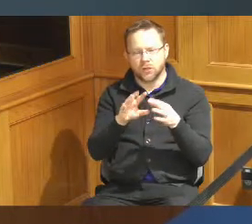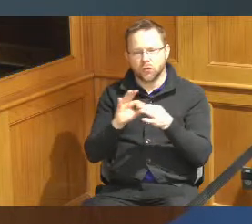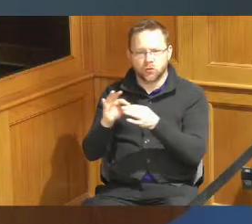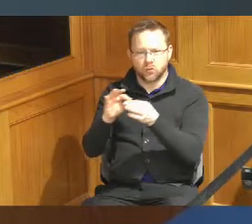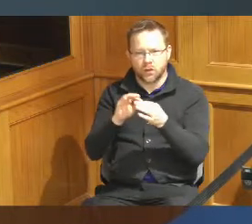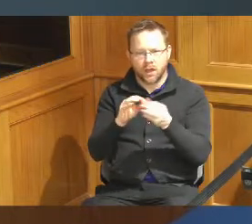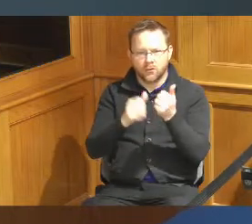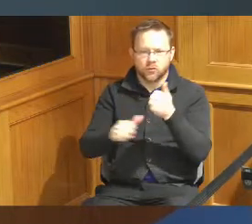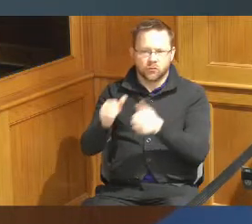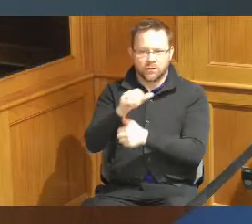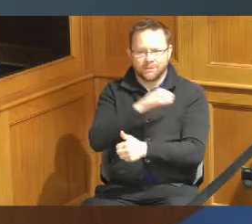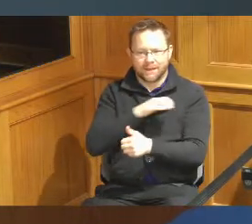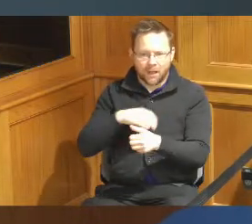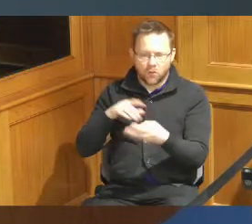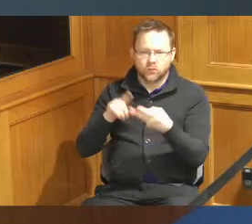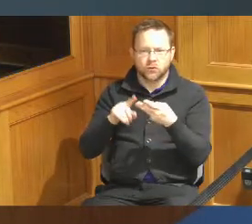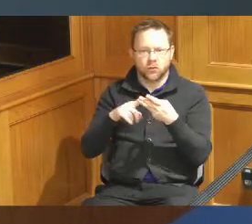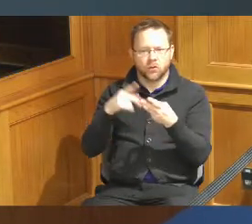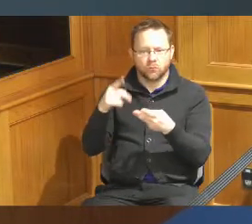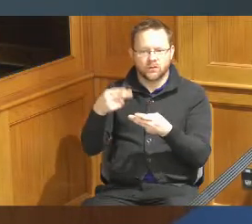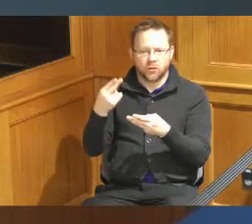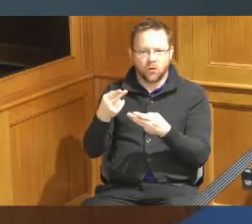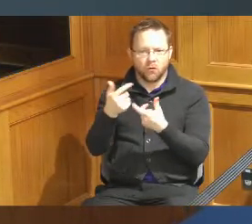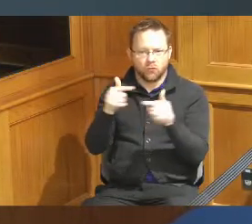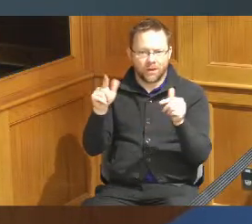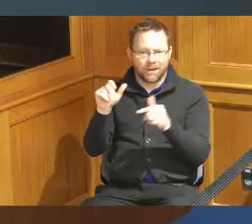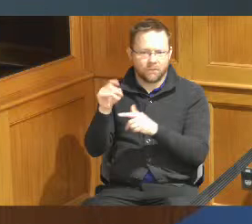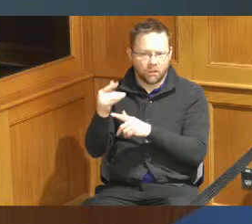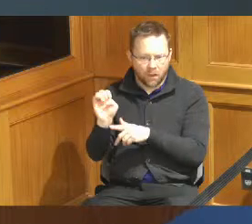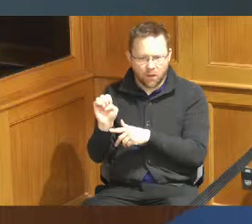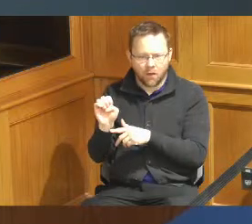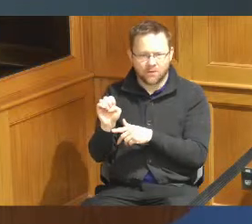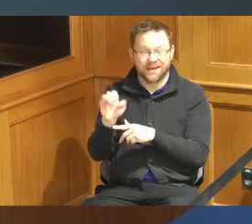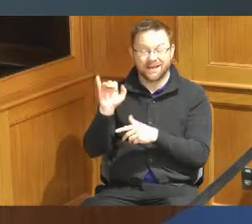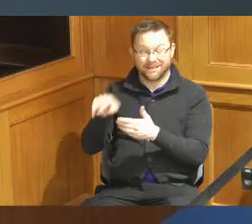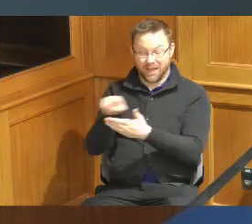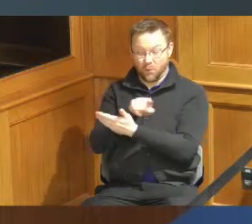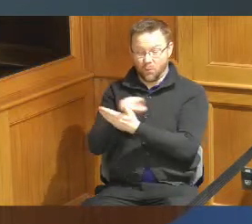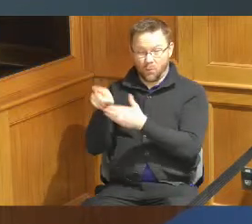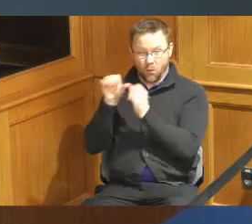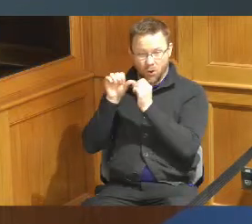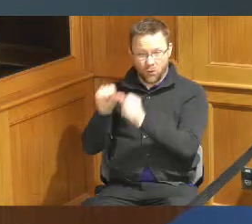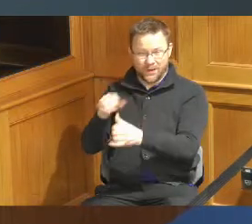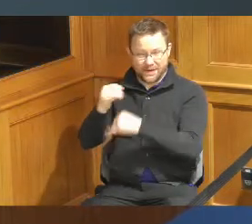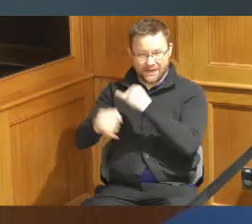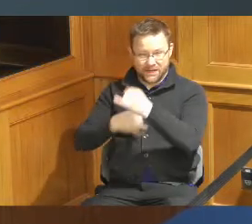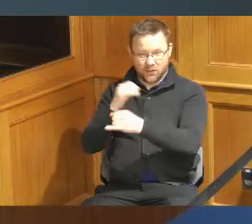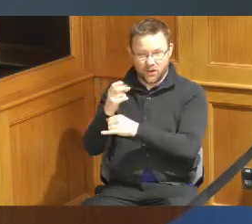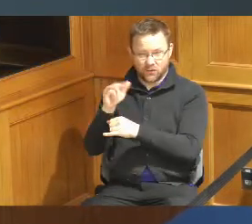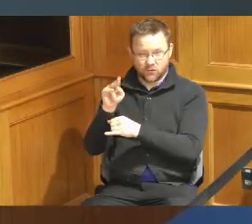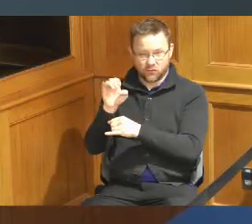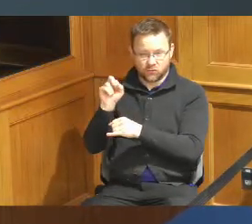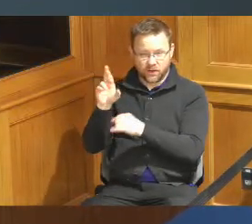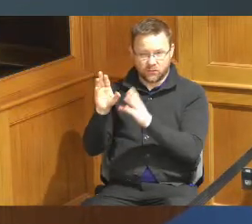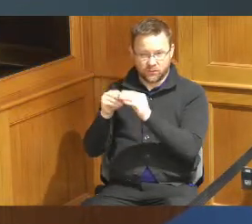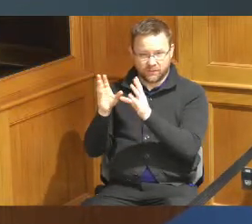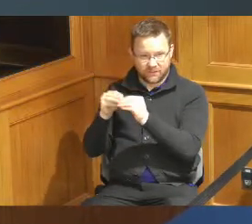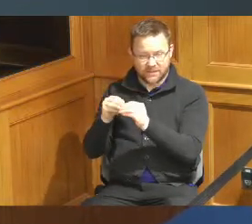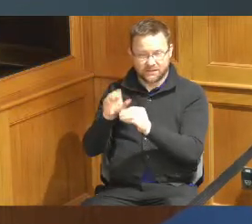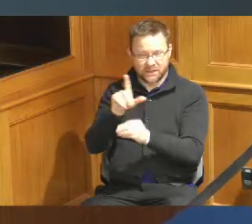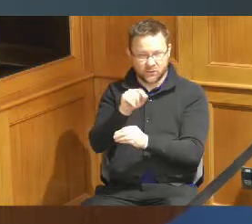Northern Jurisdiction, Prince Hall Grand Lodge, and the week-long International Shriners Convention in 2011